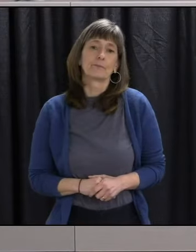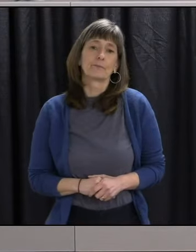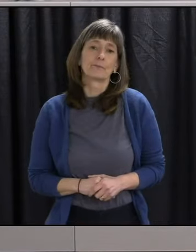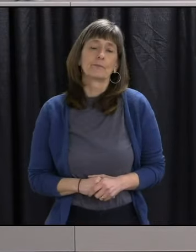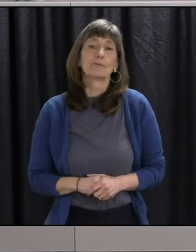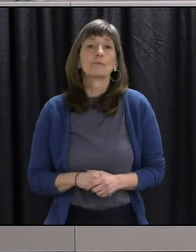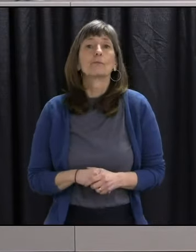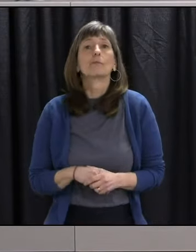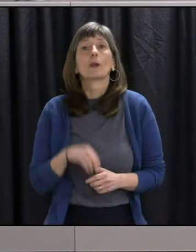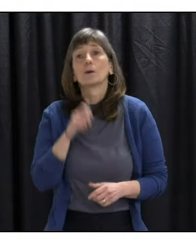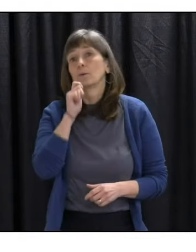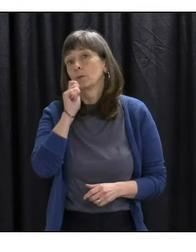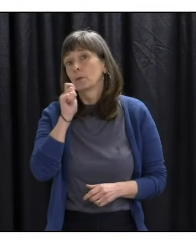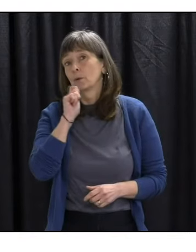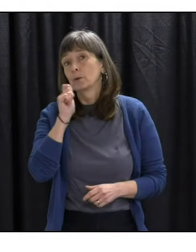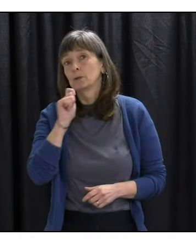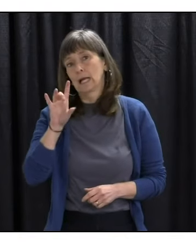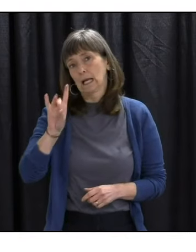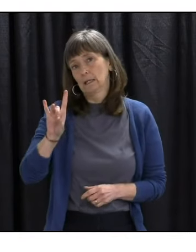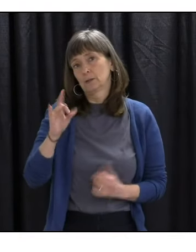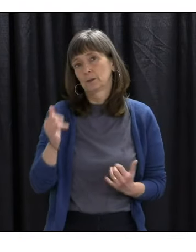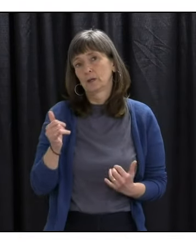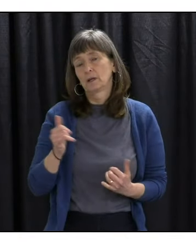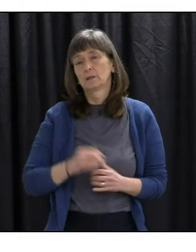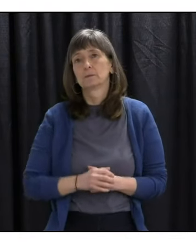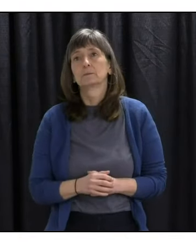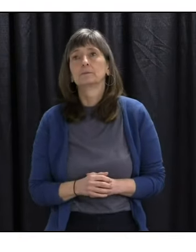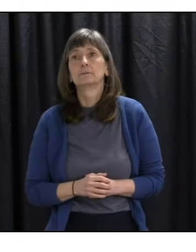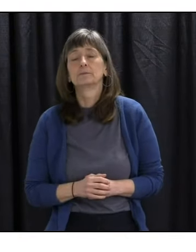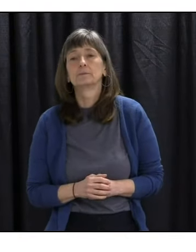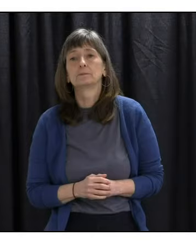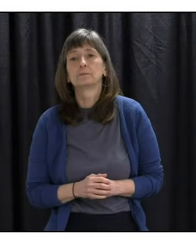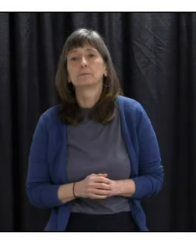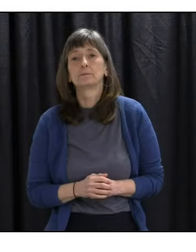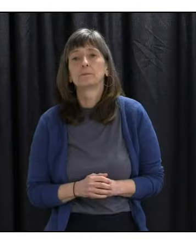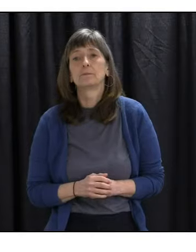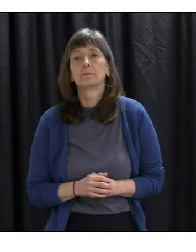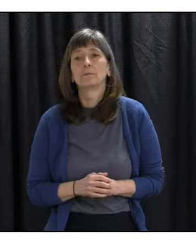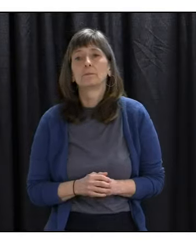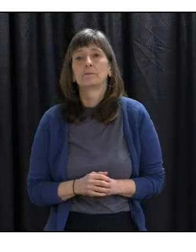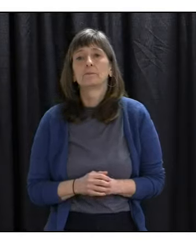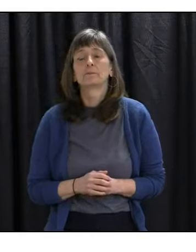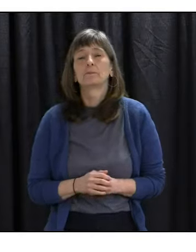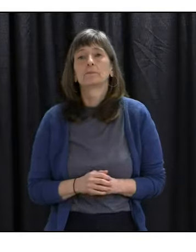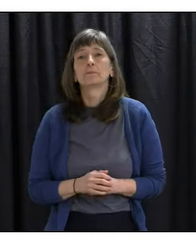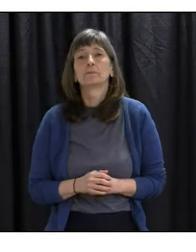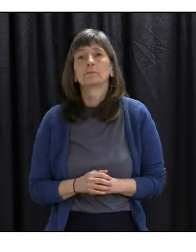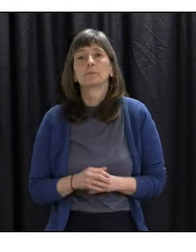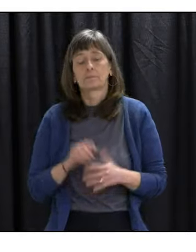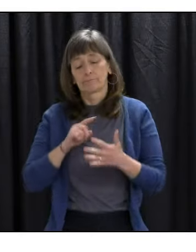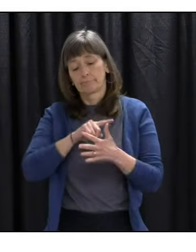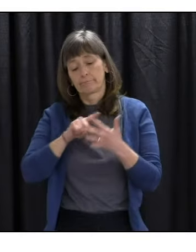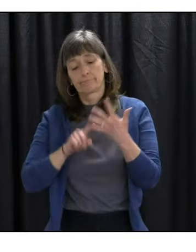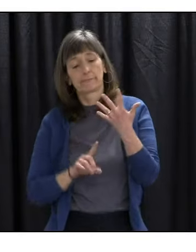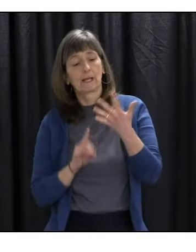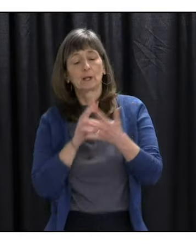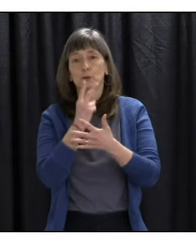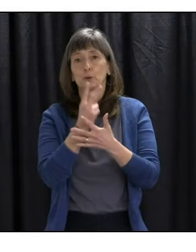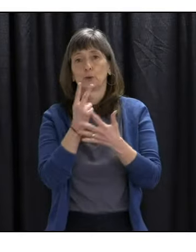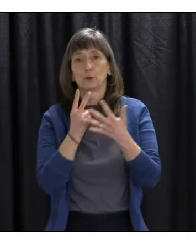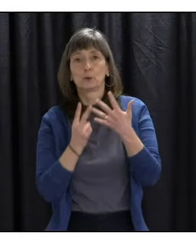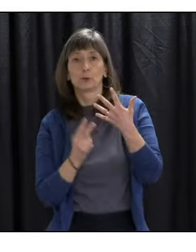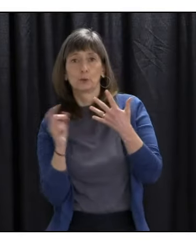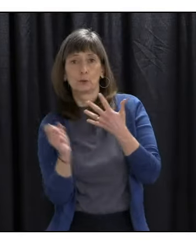speakers, we have 8 reporters registered for today's call. In the essence of time, each reporter will have the opportunity to ask 2 questions.